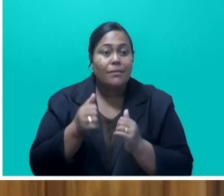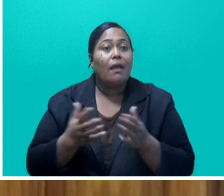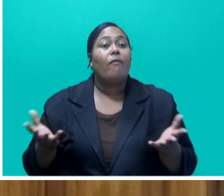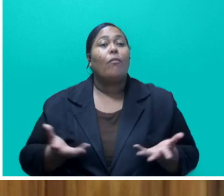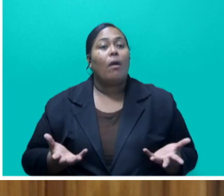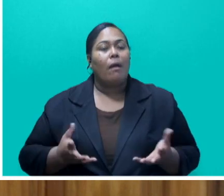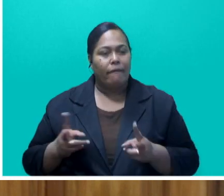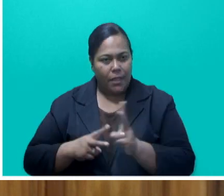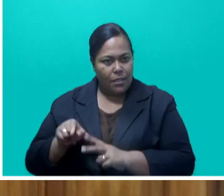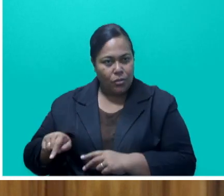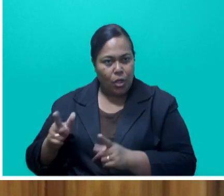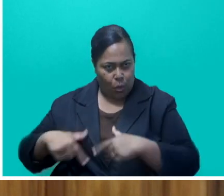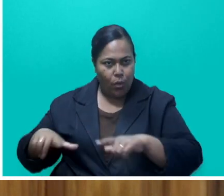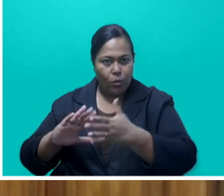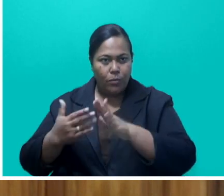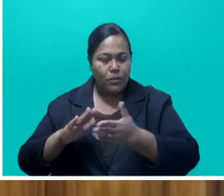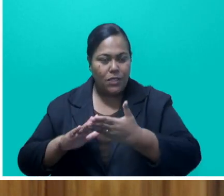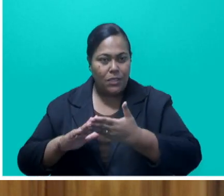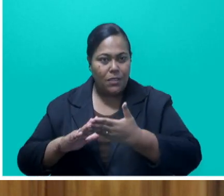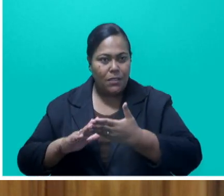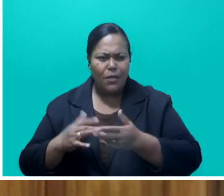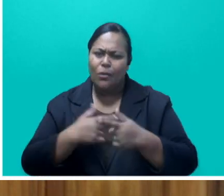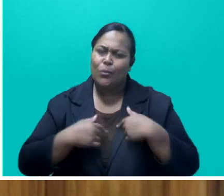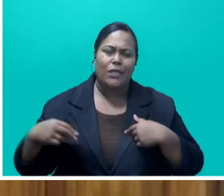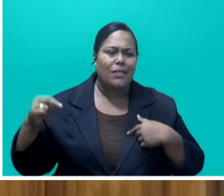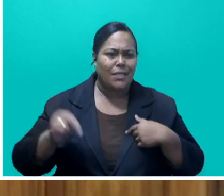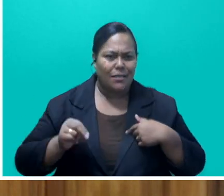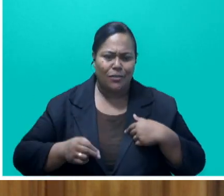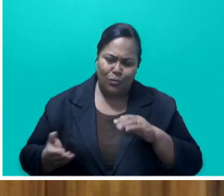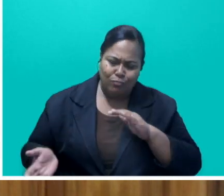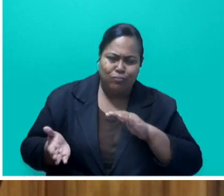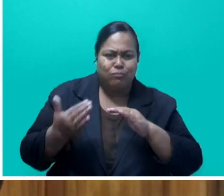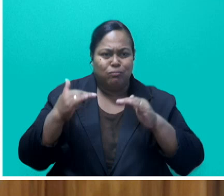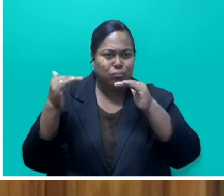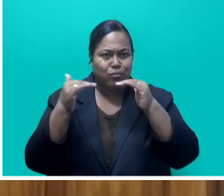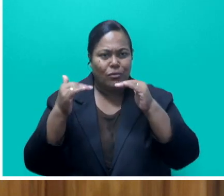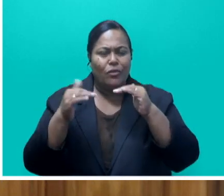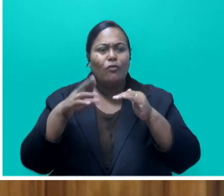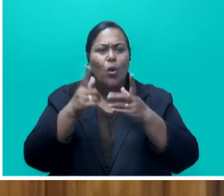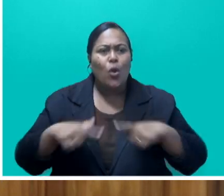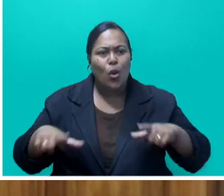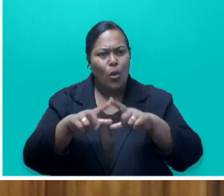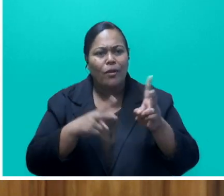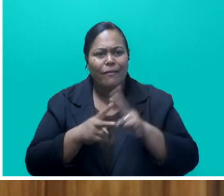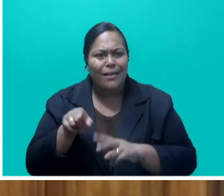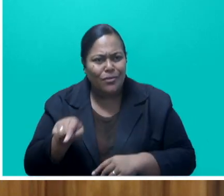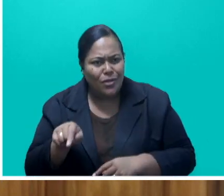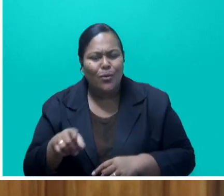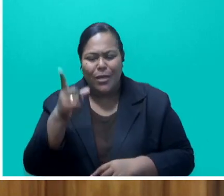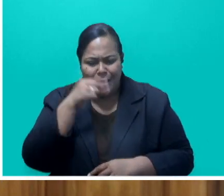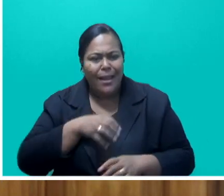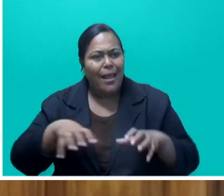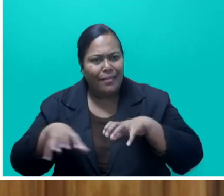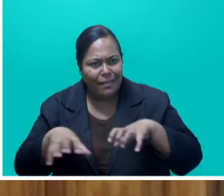local community. We desperately need to enhance the governance of our local village institutions so that they are able to actively plan the community development